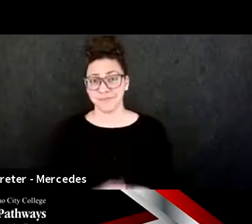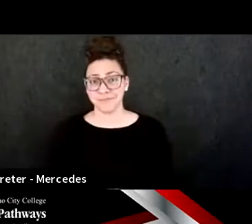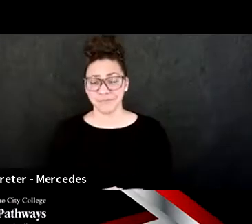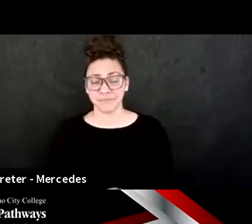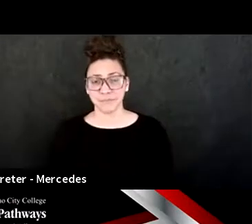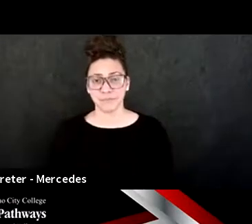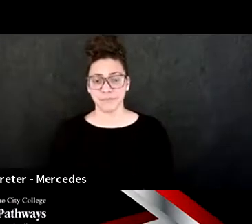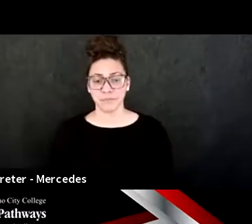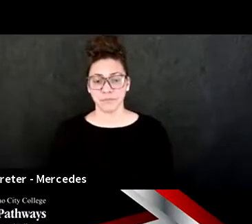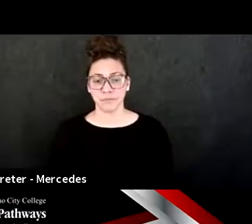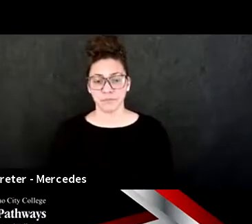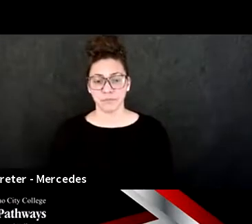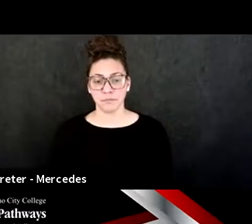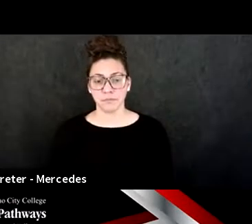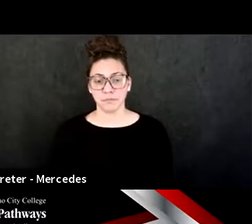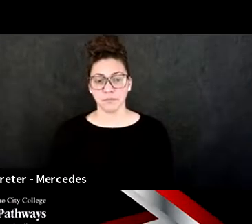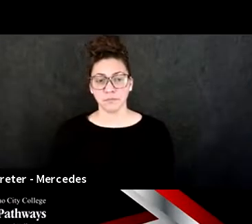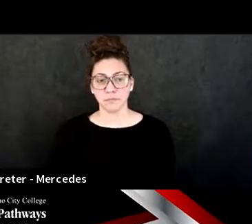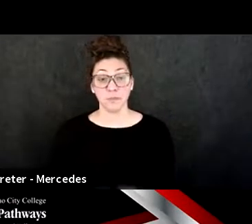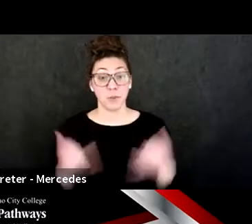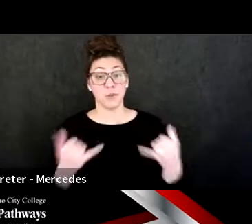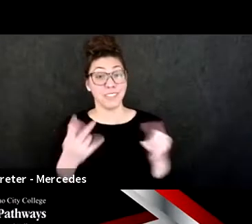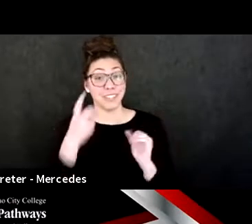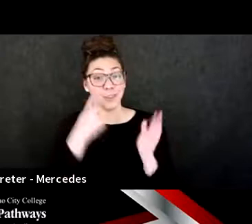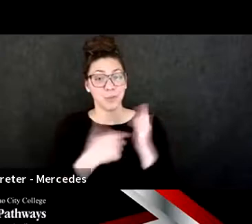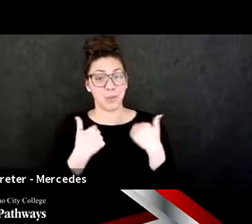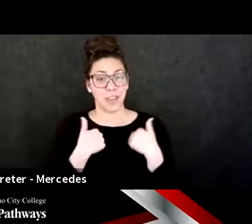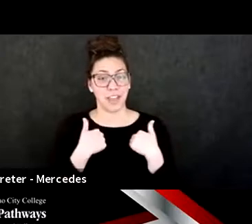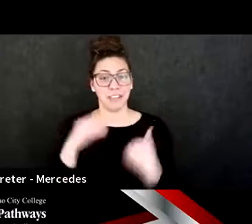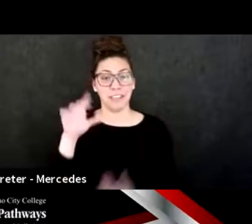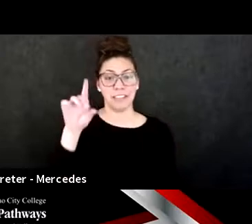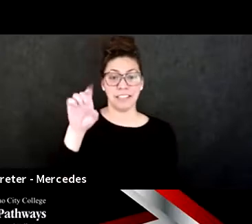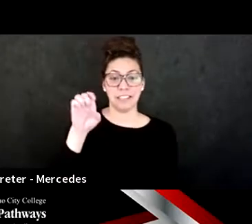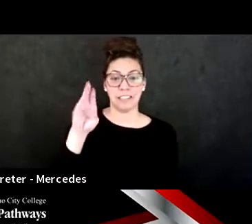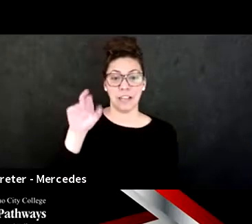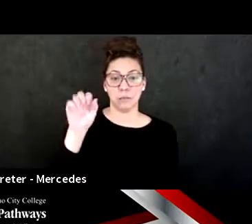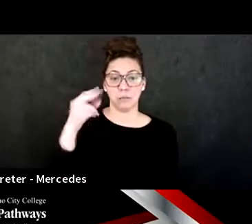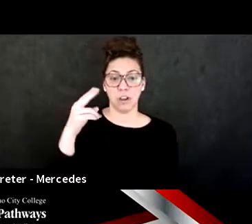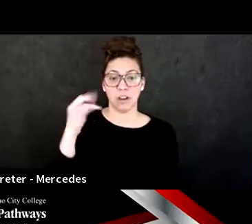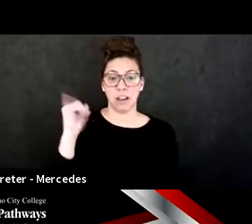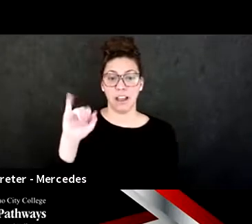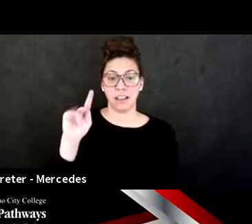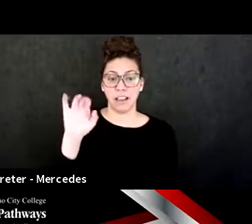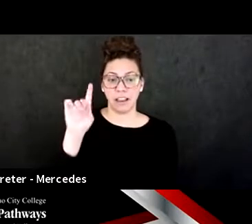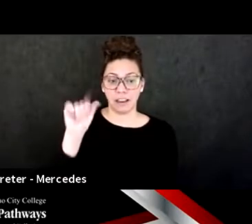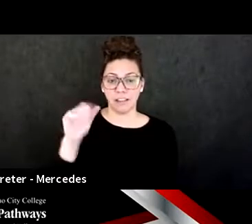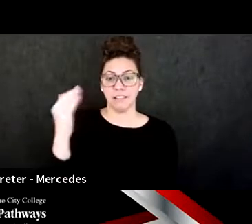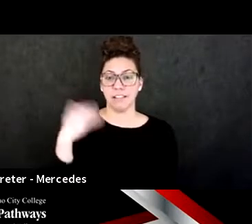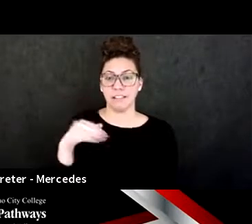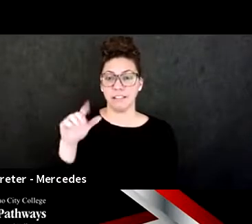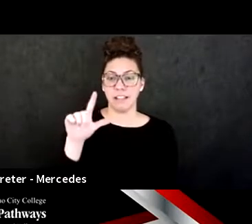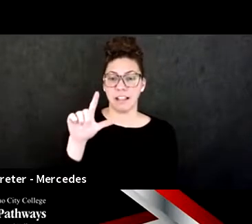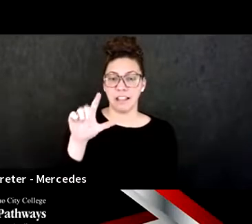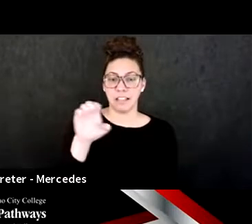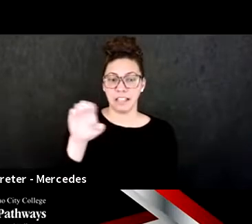So with us today, you guys see on our screen, we have Deborah Ikeda, Lee Herrick, Kuvu, and Joseph